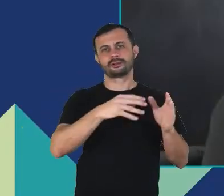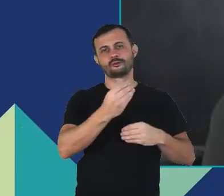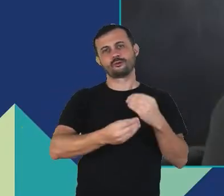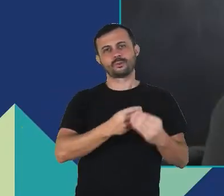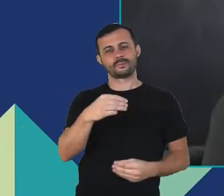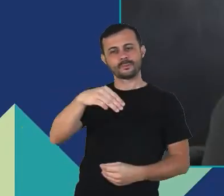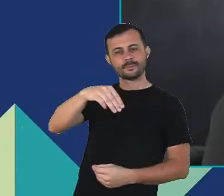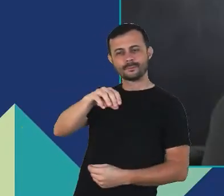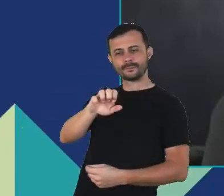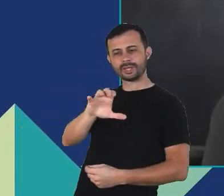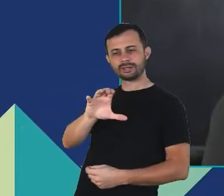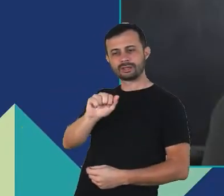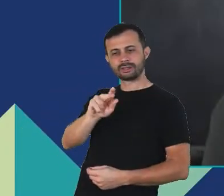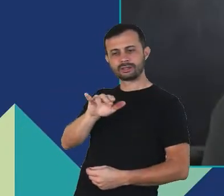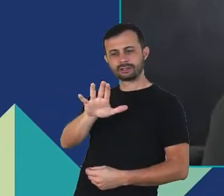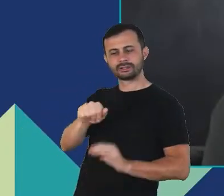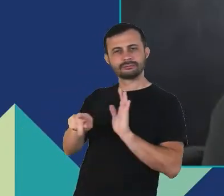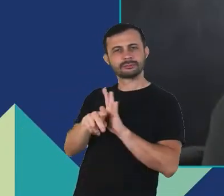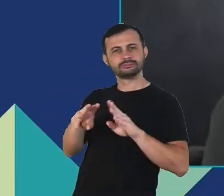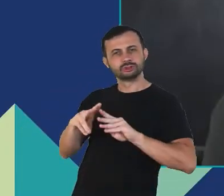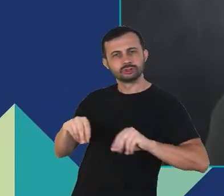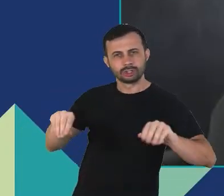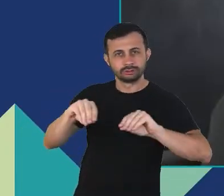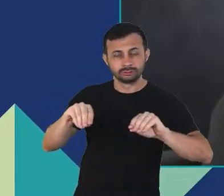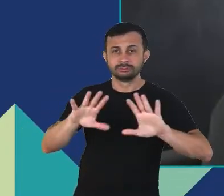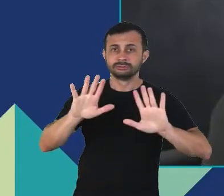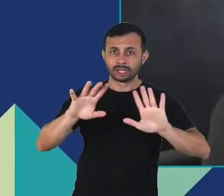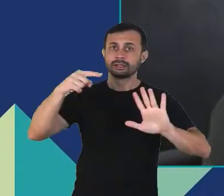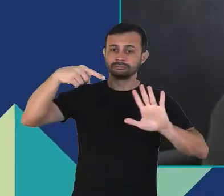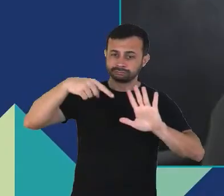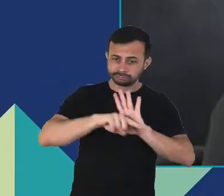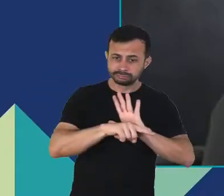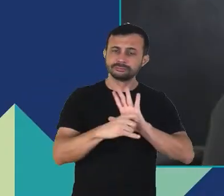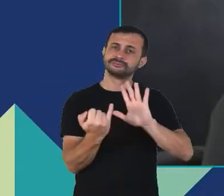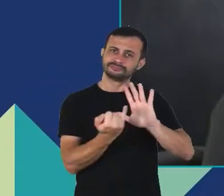important topic that we are not talking enough in our